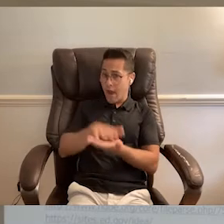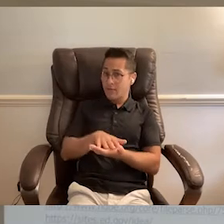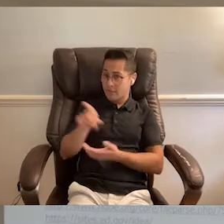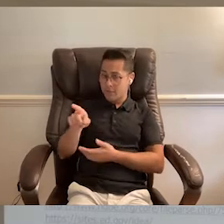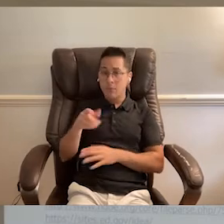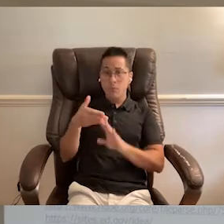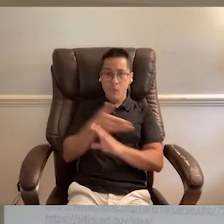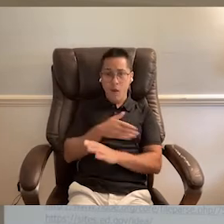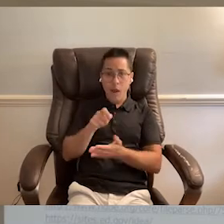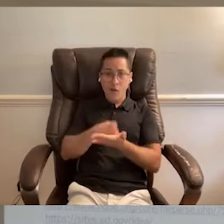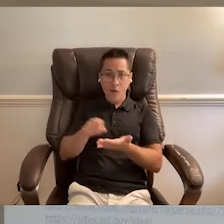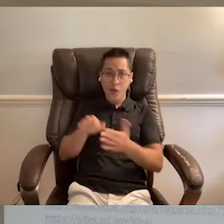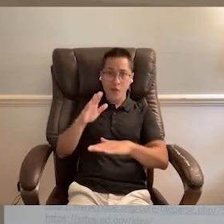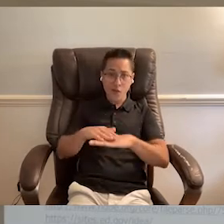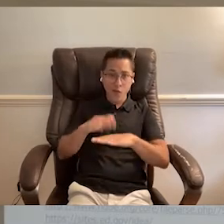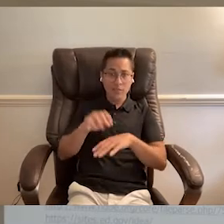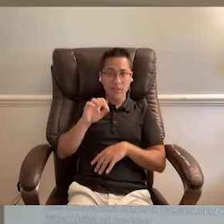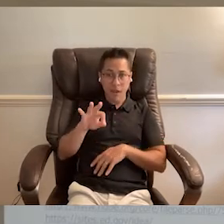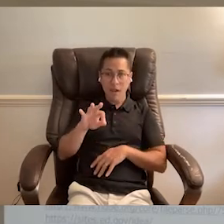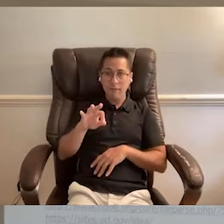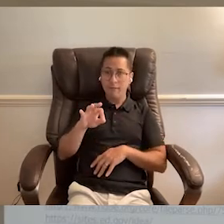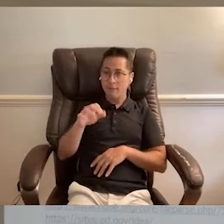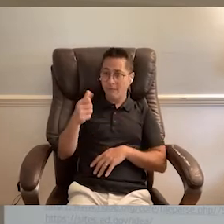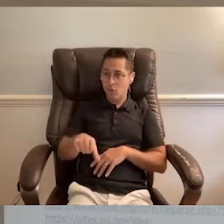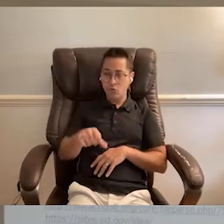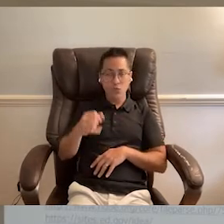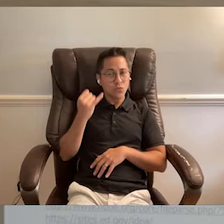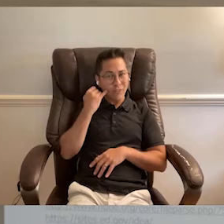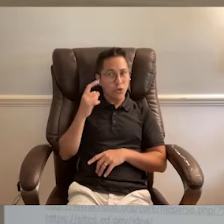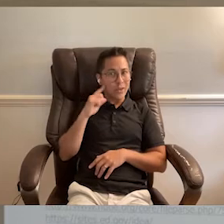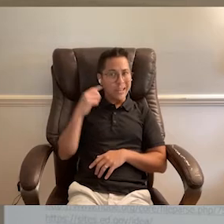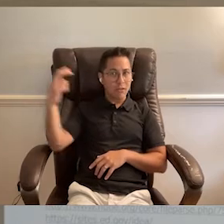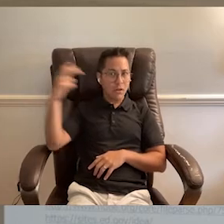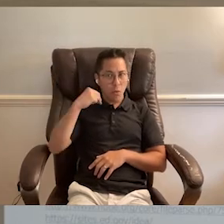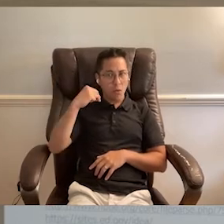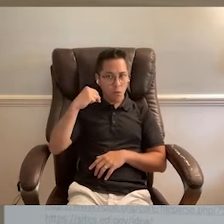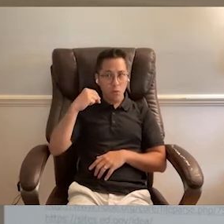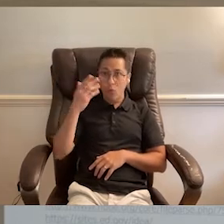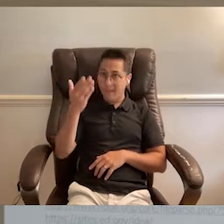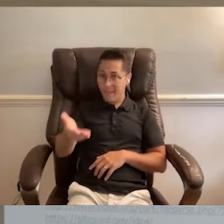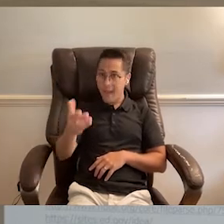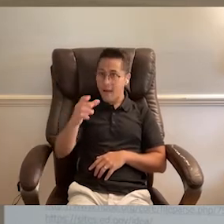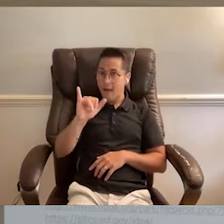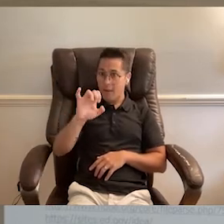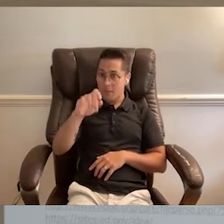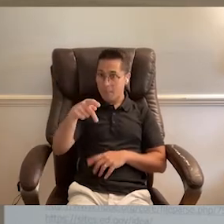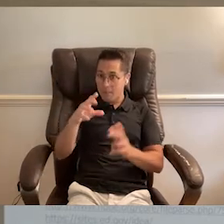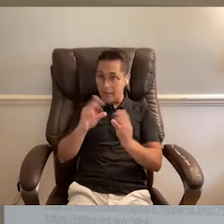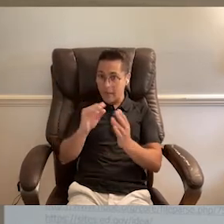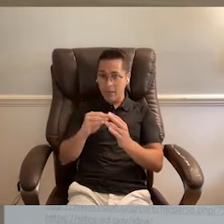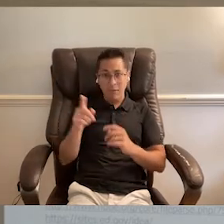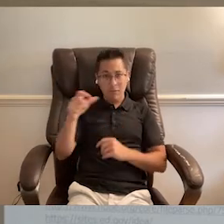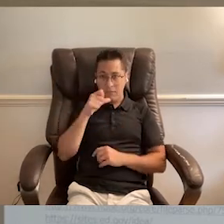of refusal. If you hear no at an IEP meeting and they're not willing to talk about it